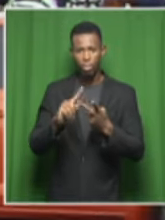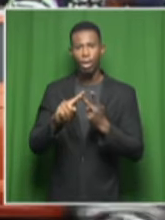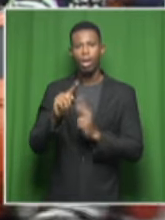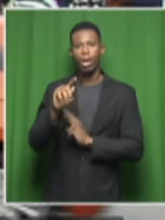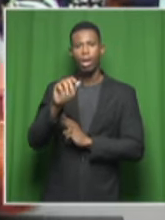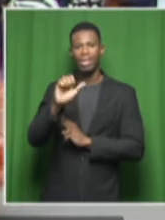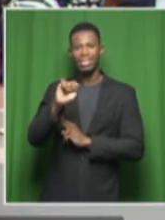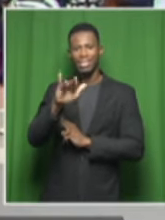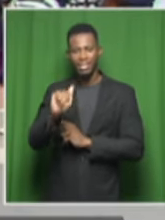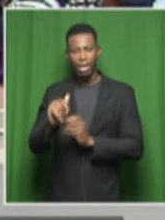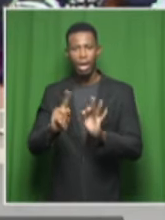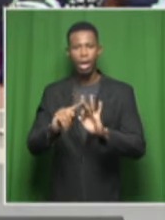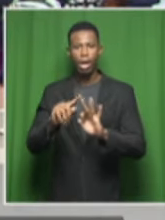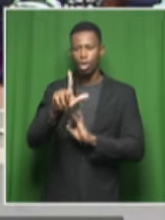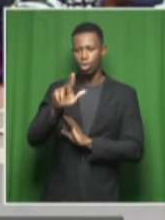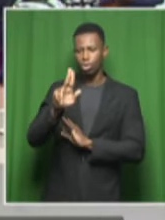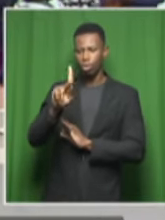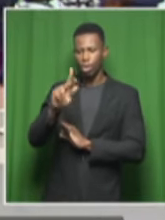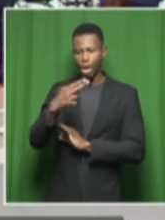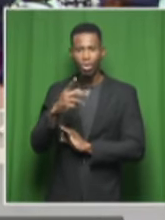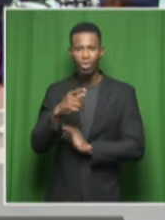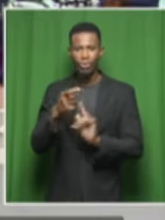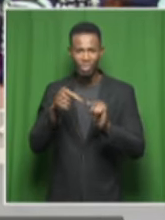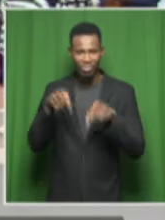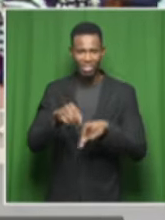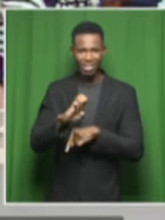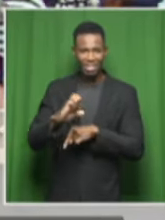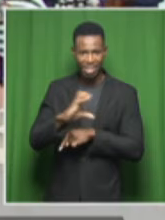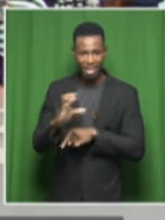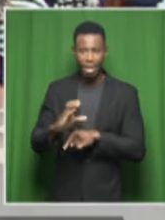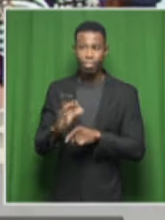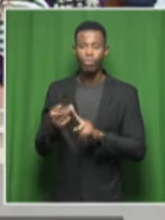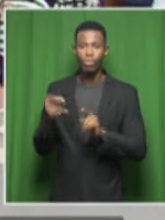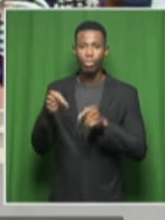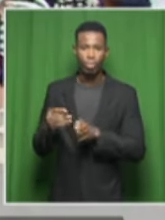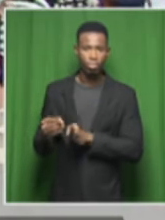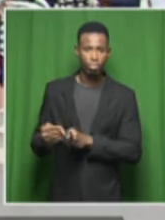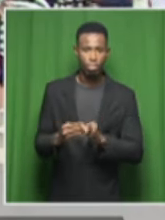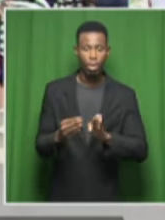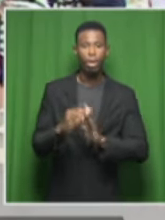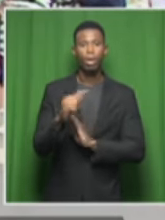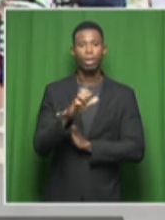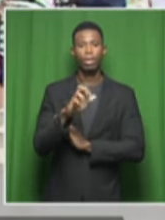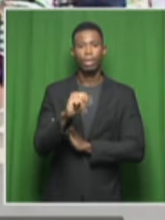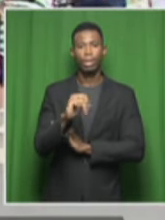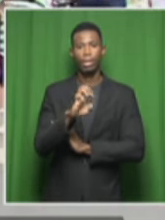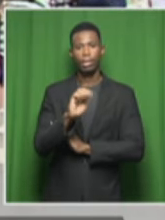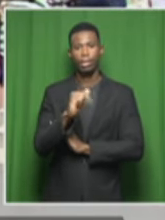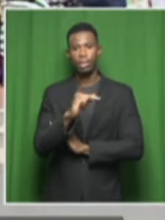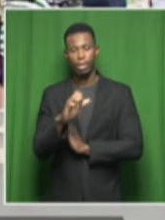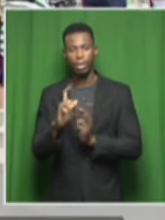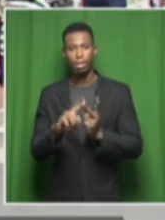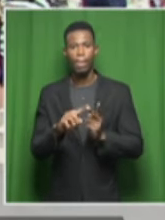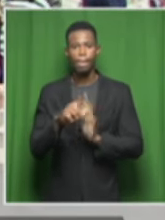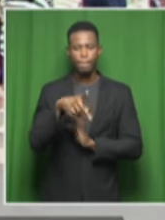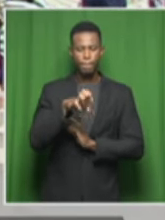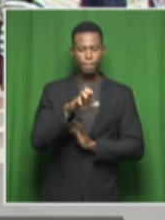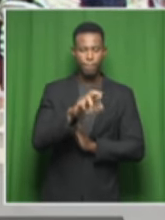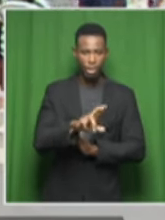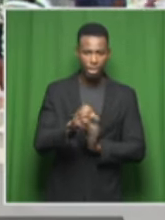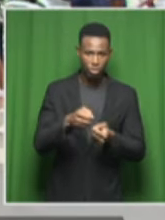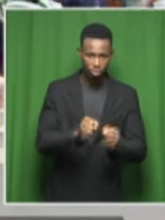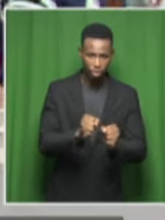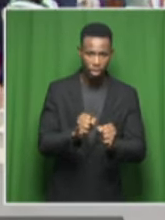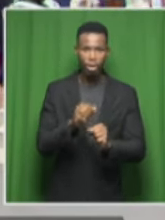here, it's going to go left into Moore Street, then into Joan Bailey Road, Glen Eagles Road, and then onto Pierce Street, Lucan Road, into